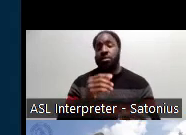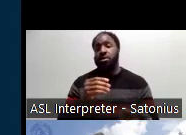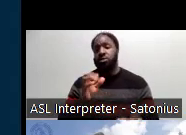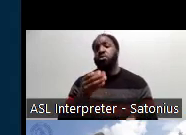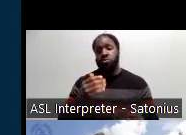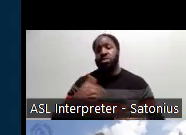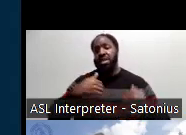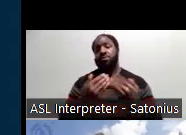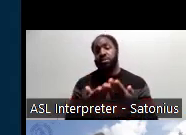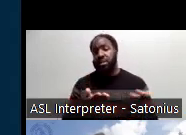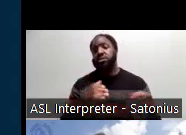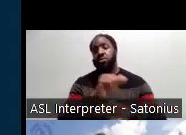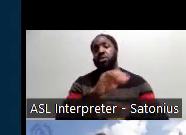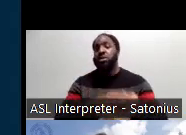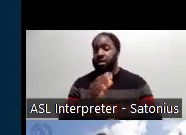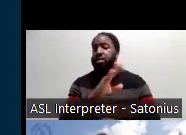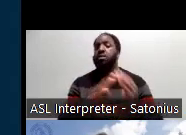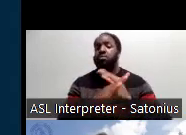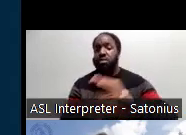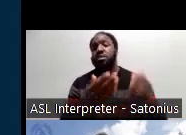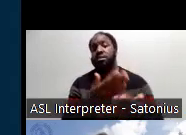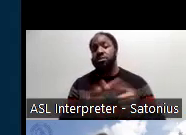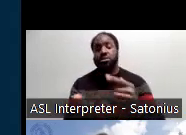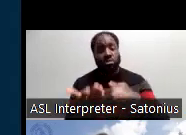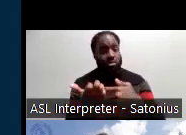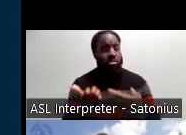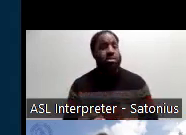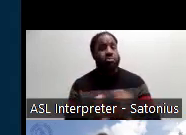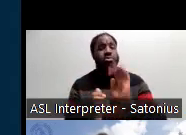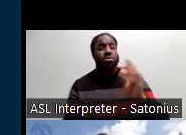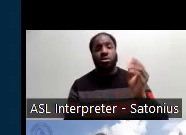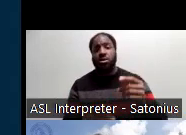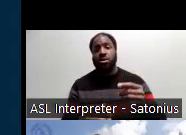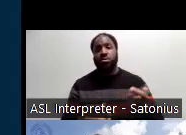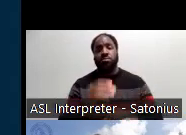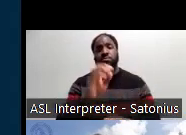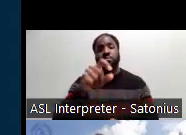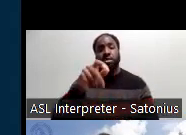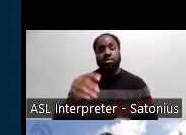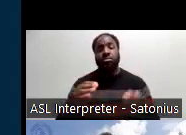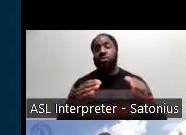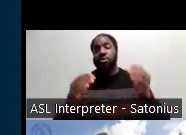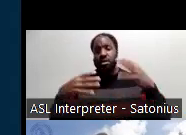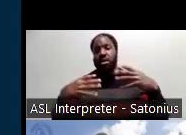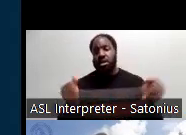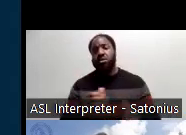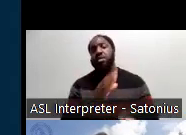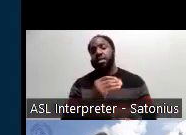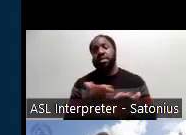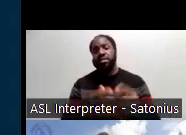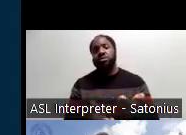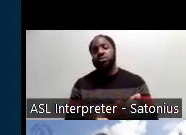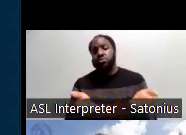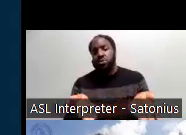on, things to protect, things to discuss with your expert help, and things to lift up. But this is just the beginning.